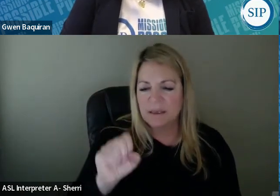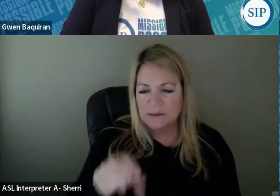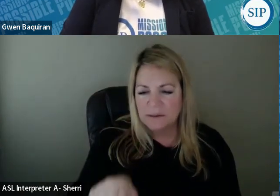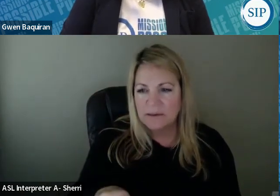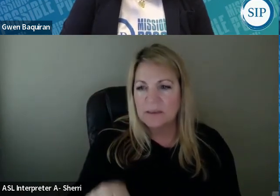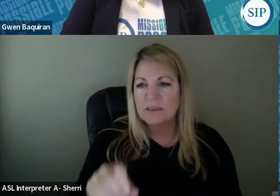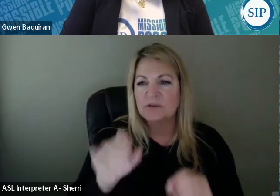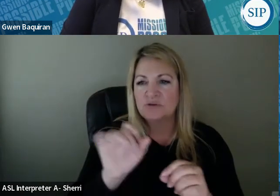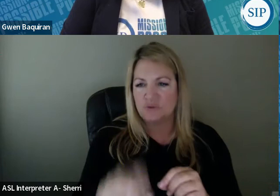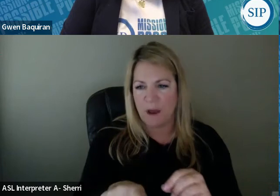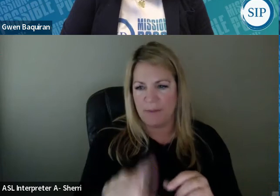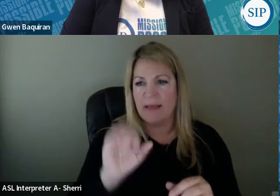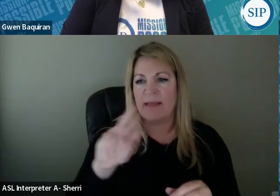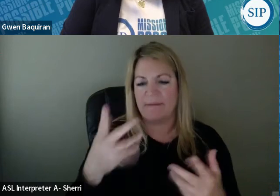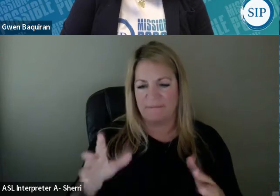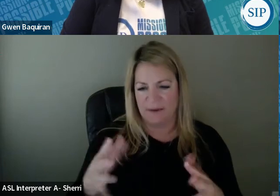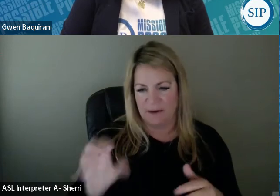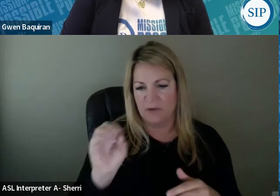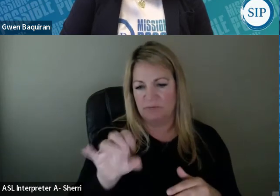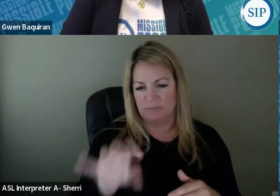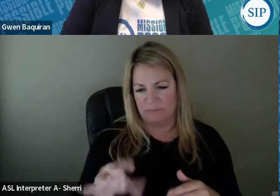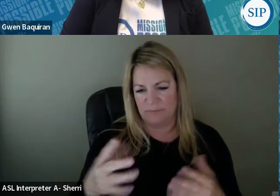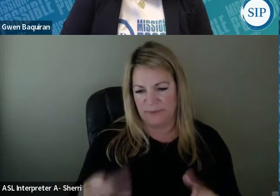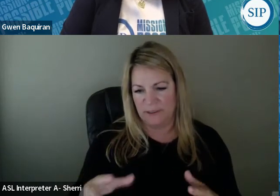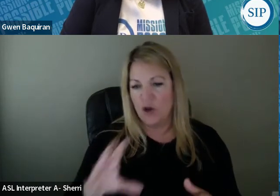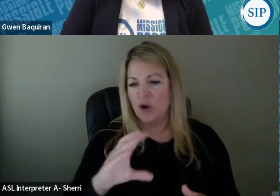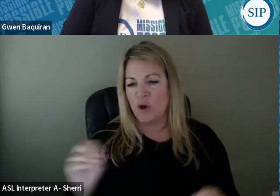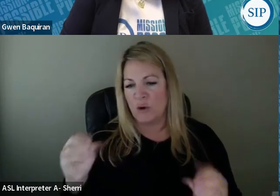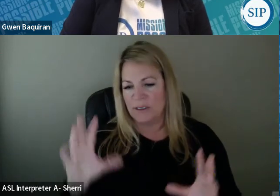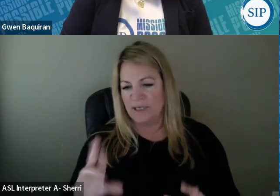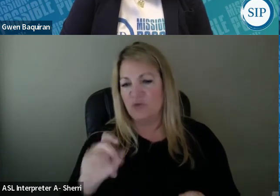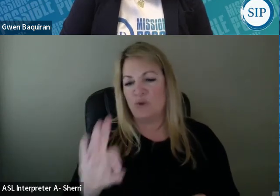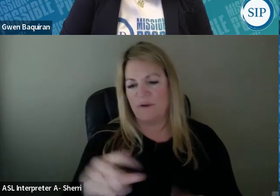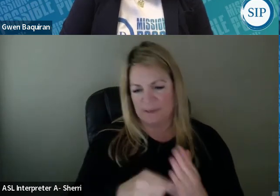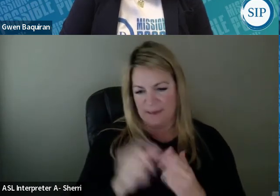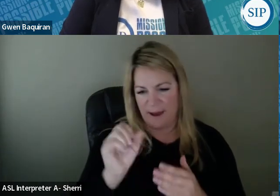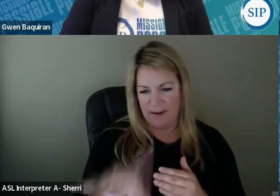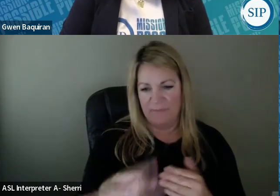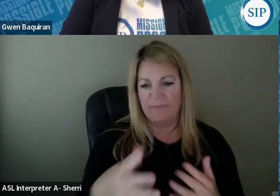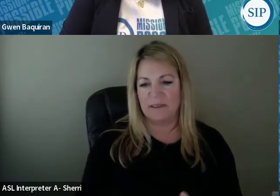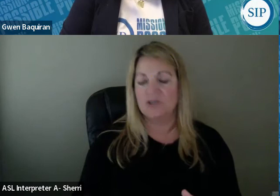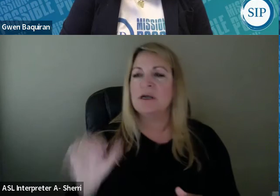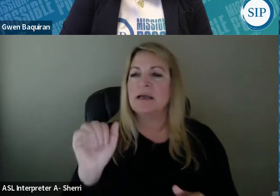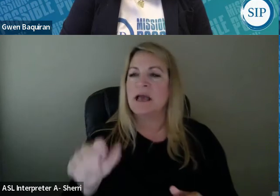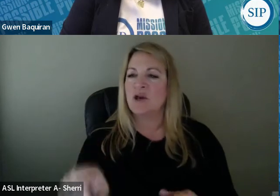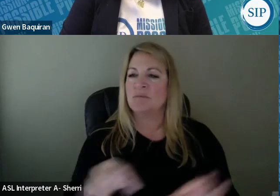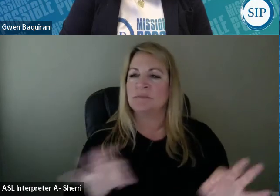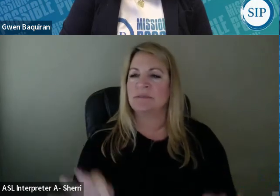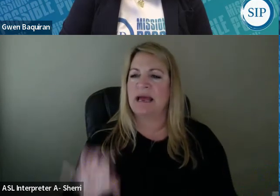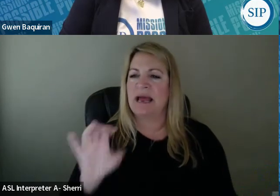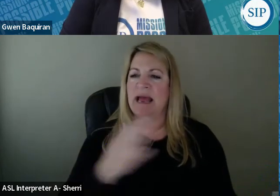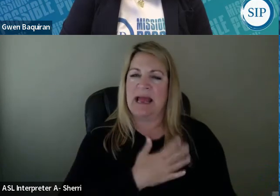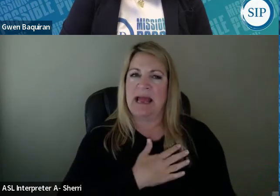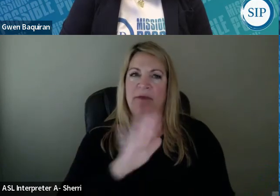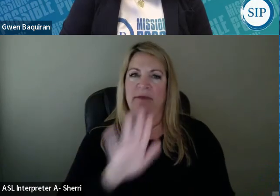that link, and then the co-teaching reference guide. And can you elaborate on an empathy